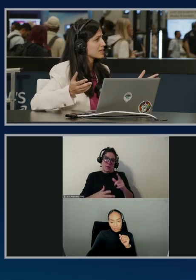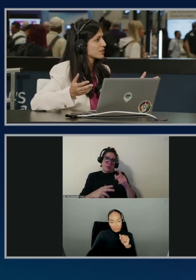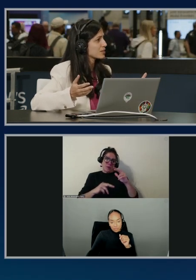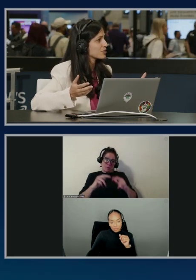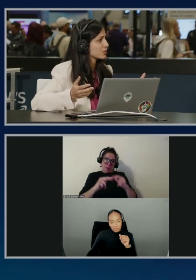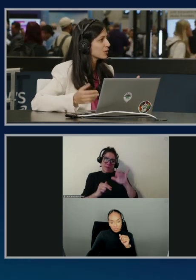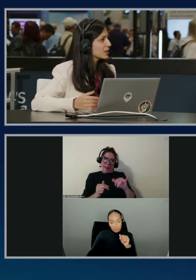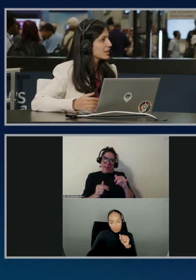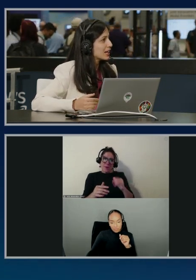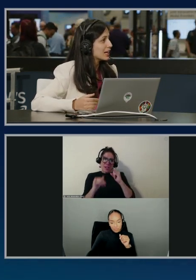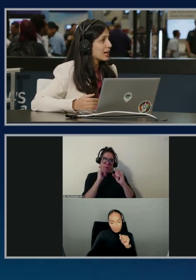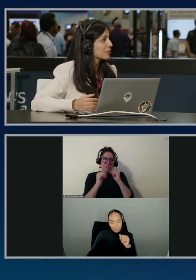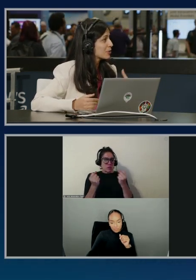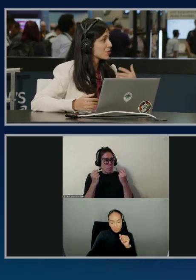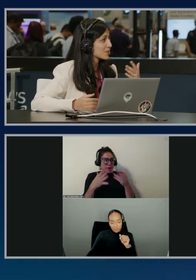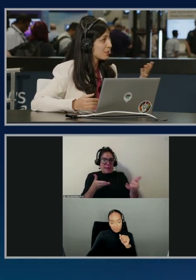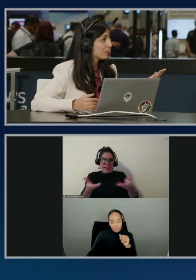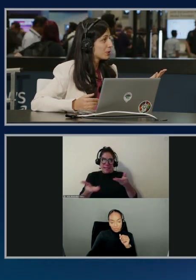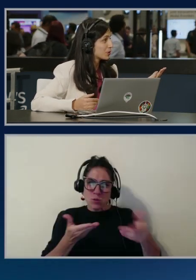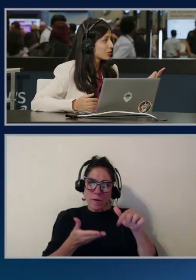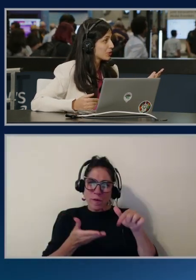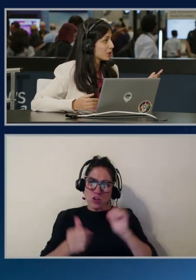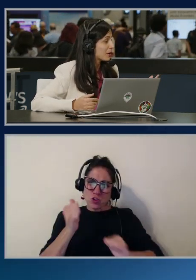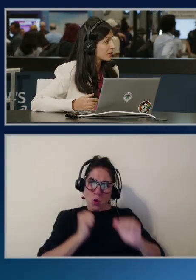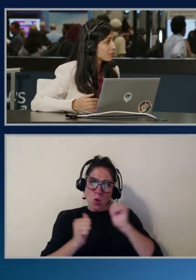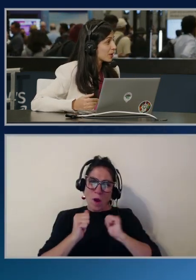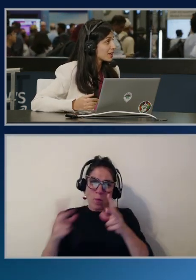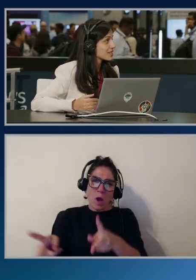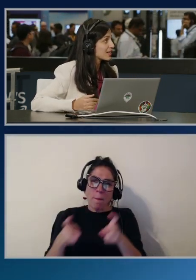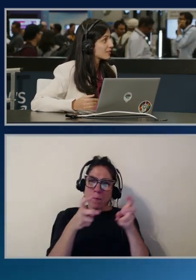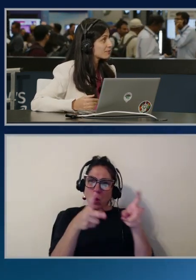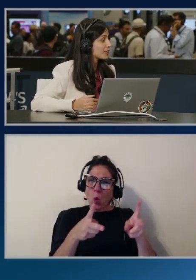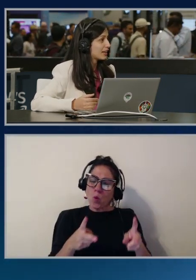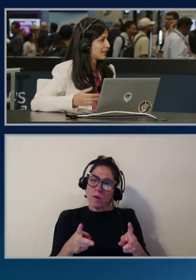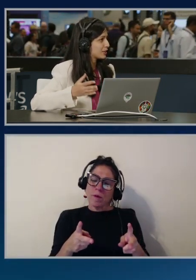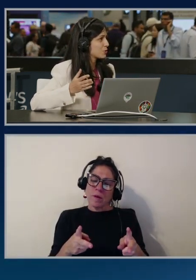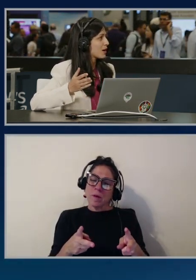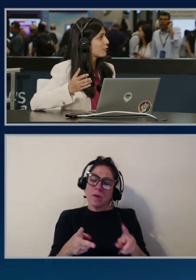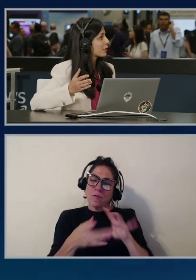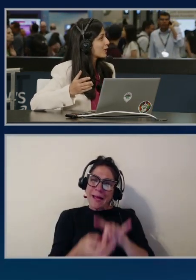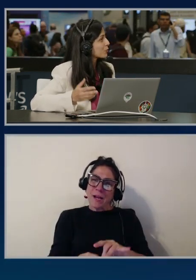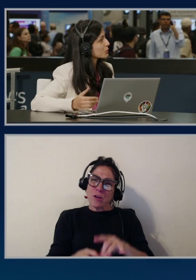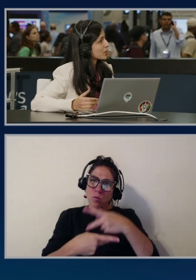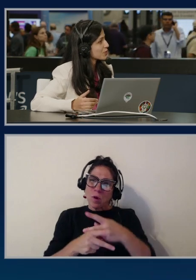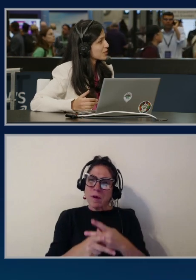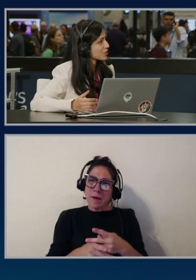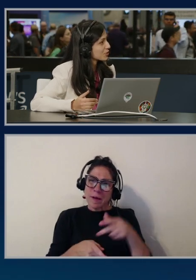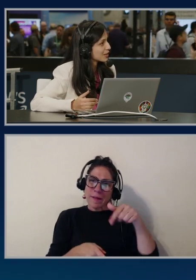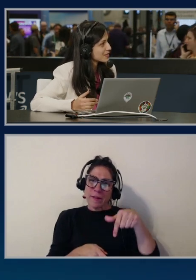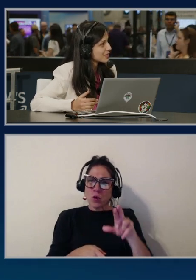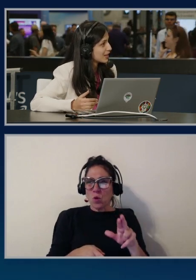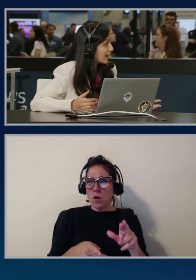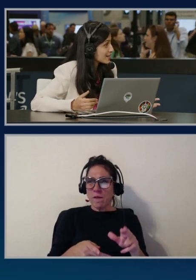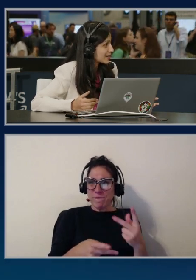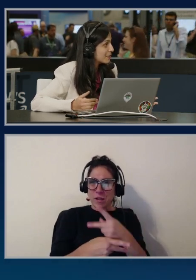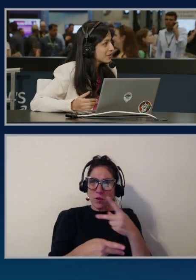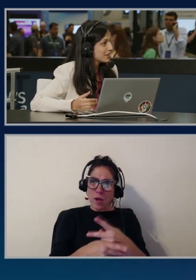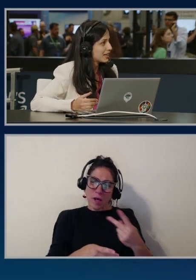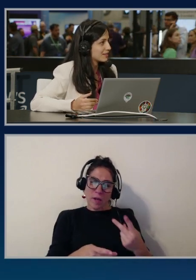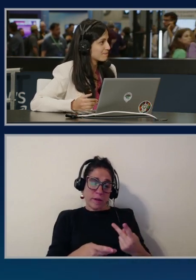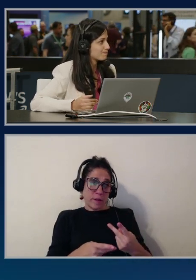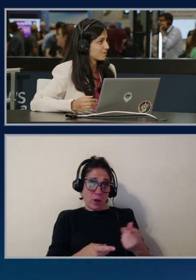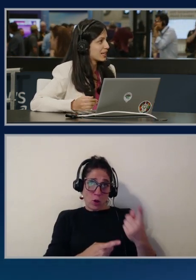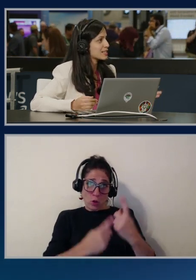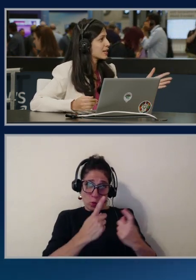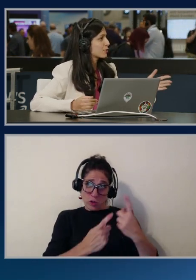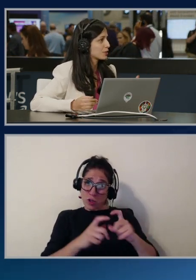many guests on this show. I'm going to just upload, about their products and let the Q app figure out what questions I should ask them.